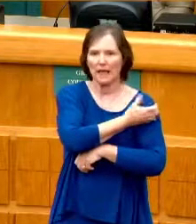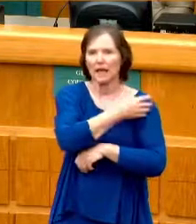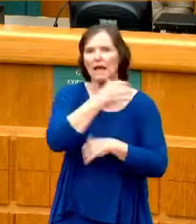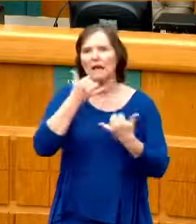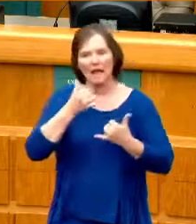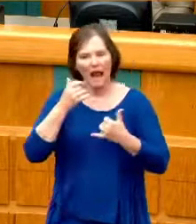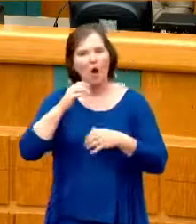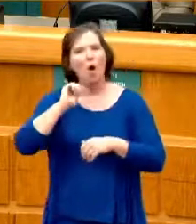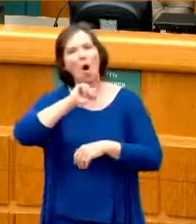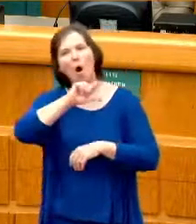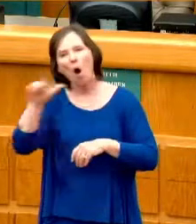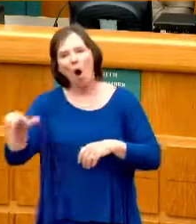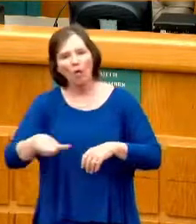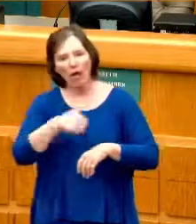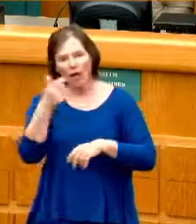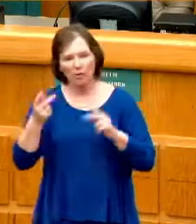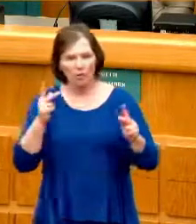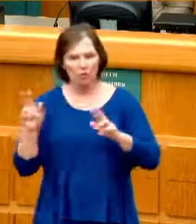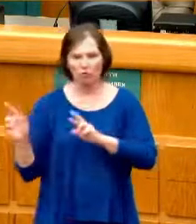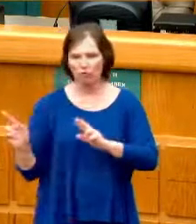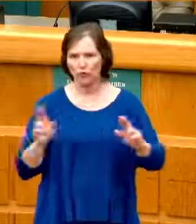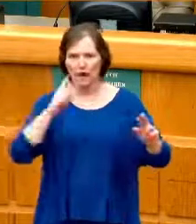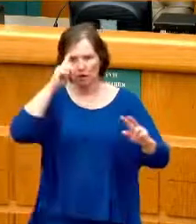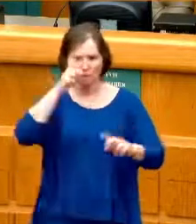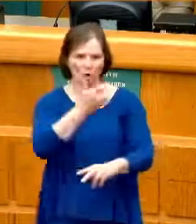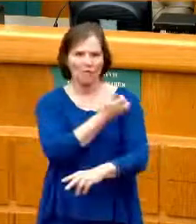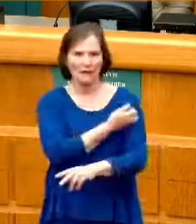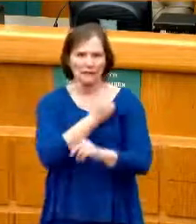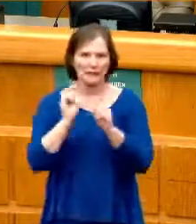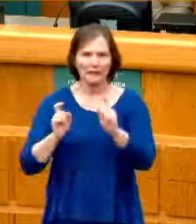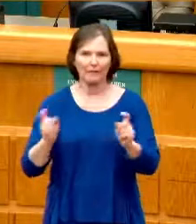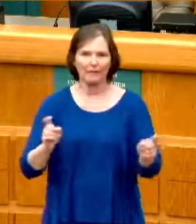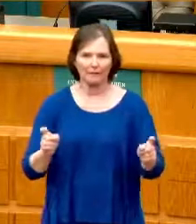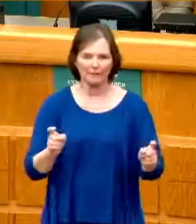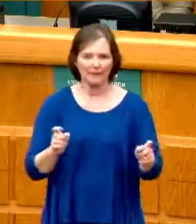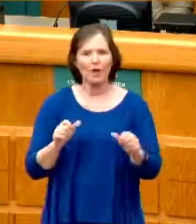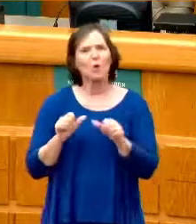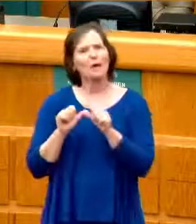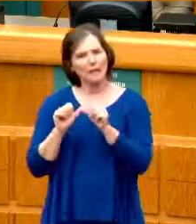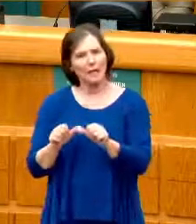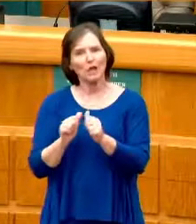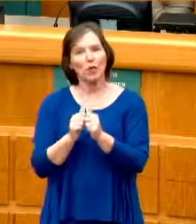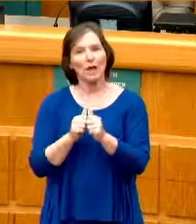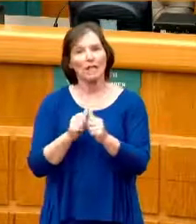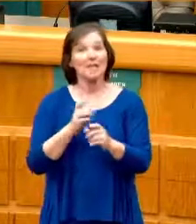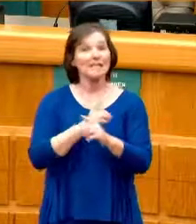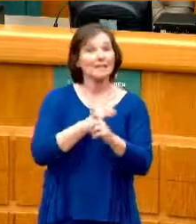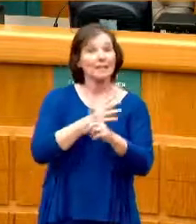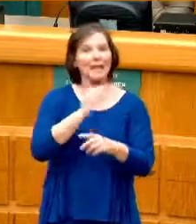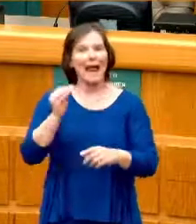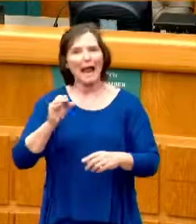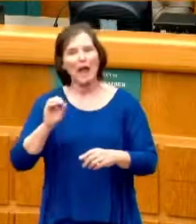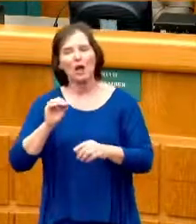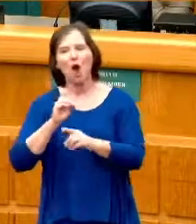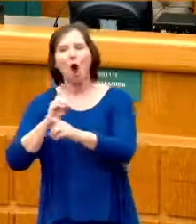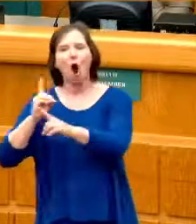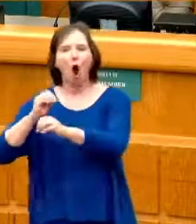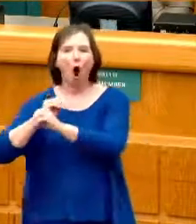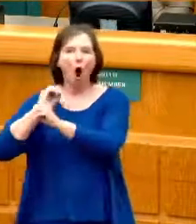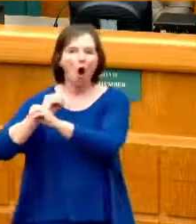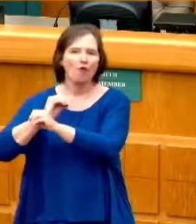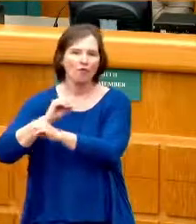Let's continue to play defense and offense. And I hope that we